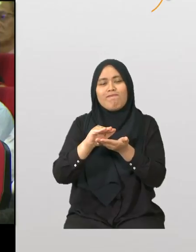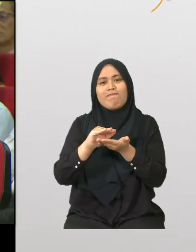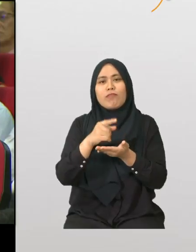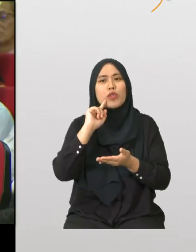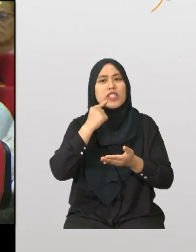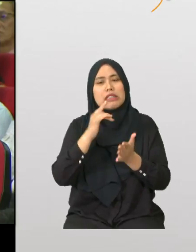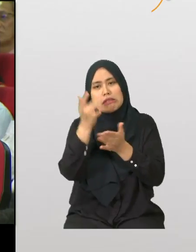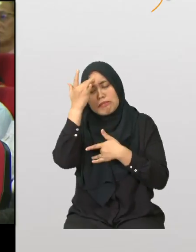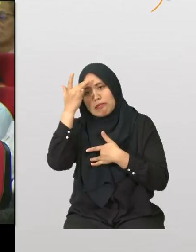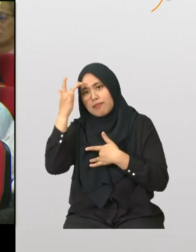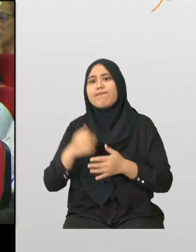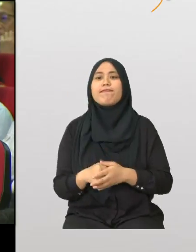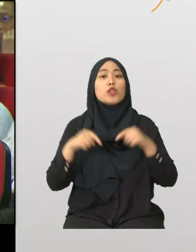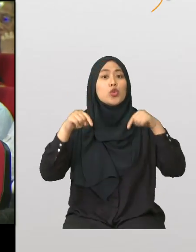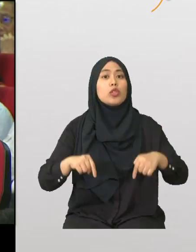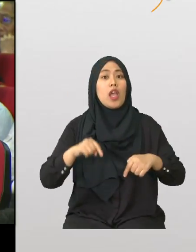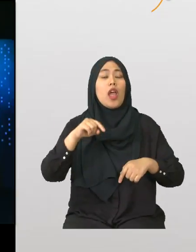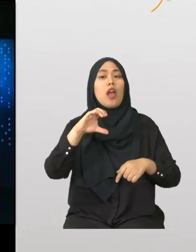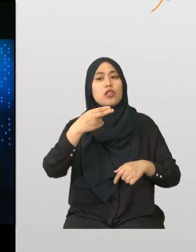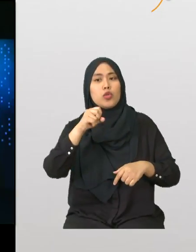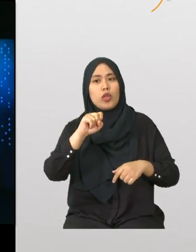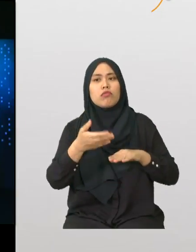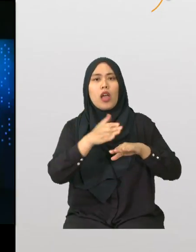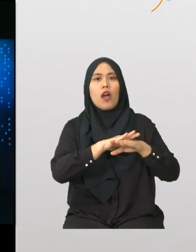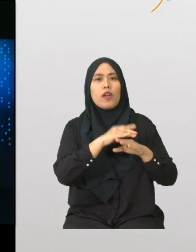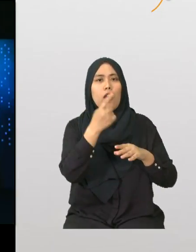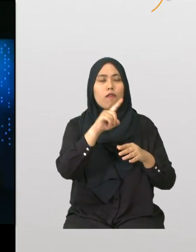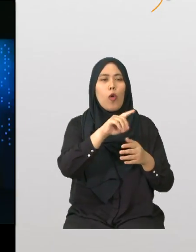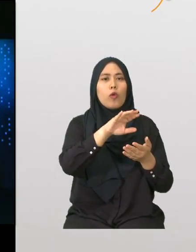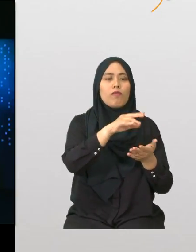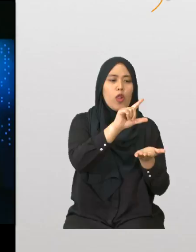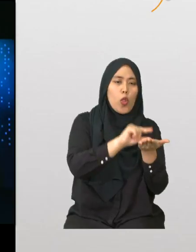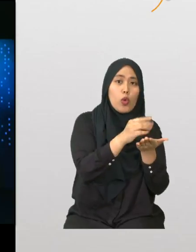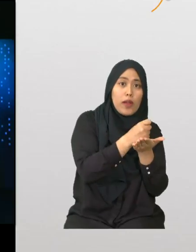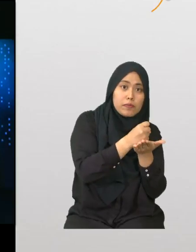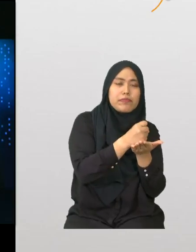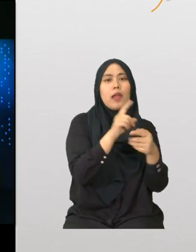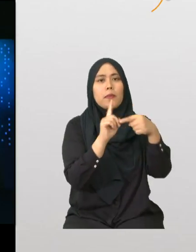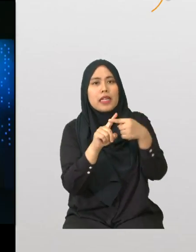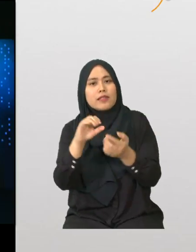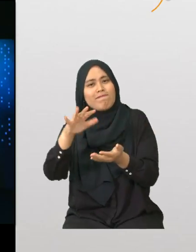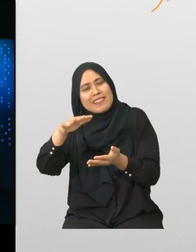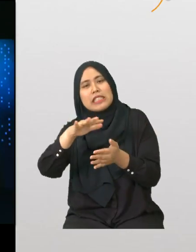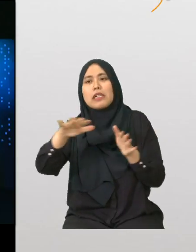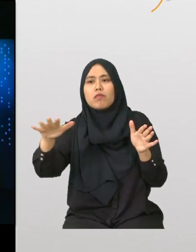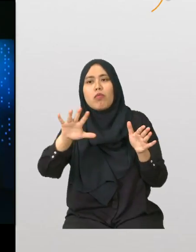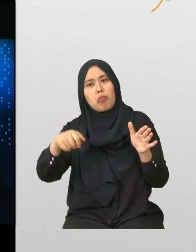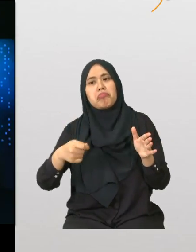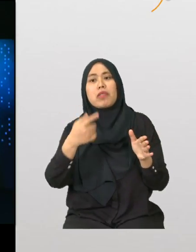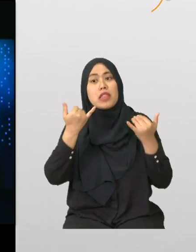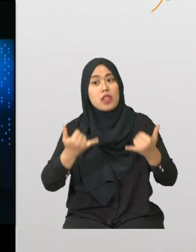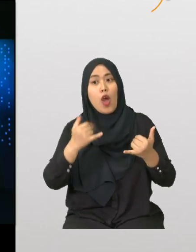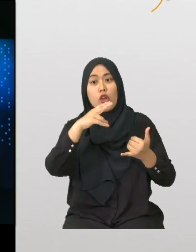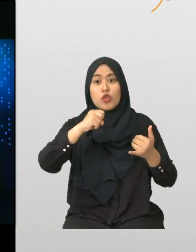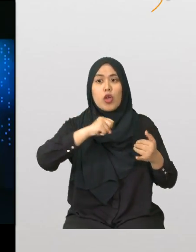Today, CHAS covers middle and lower income Singaporeans. We will now extend CHAS to